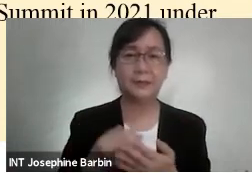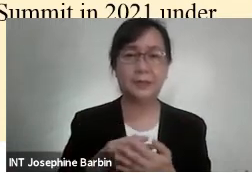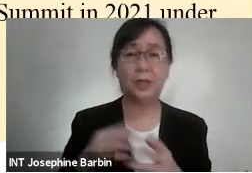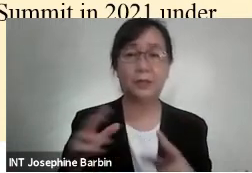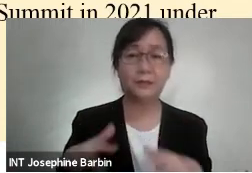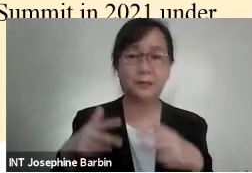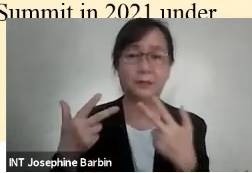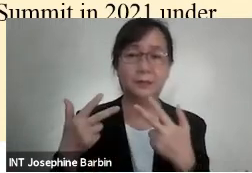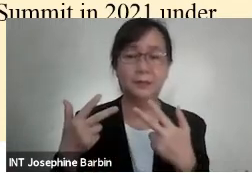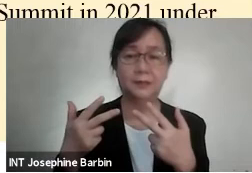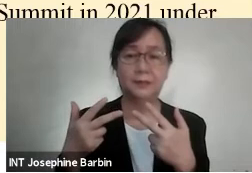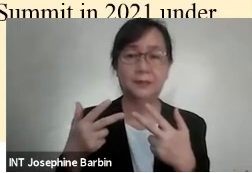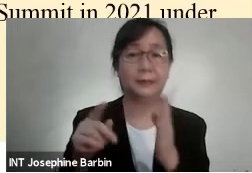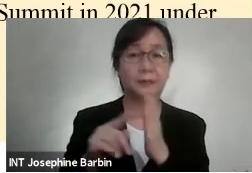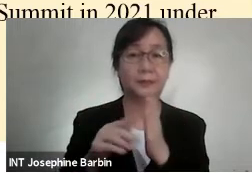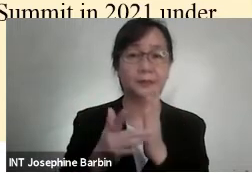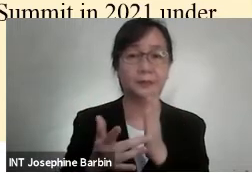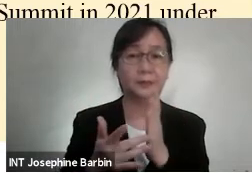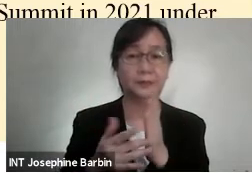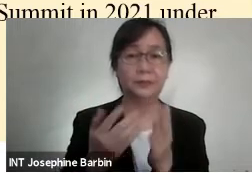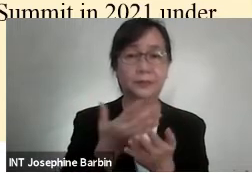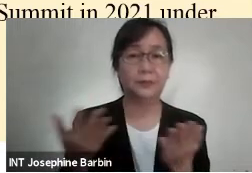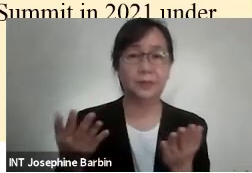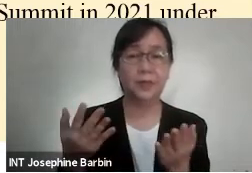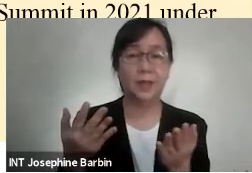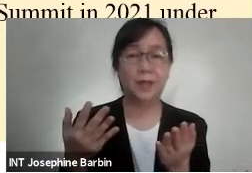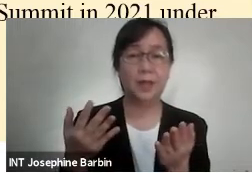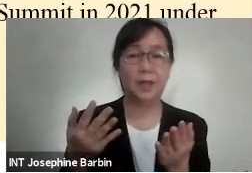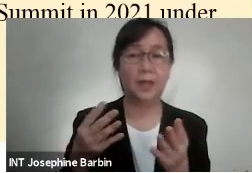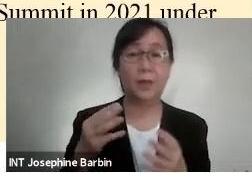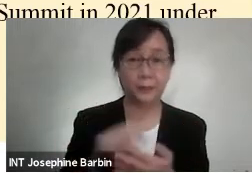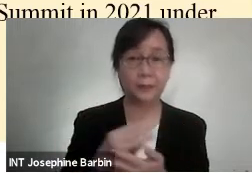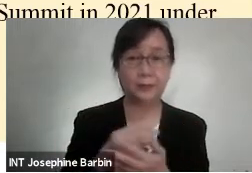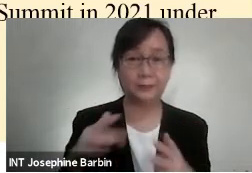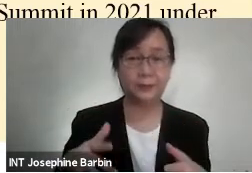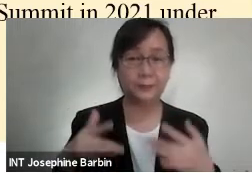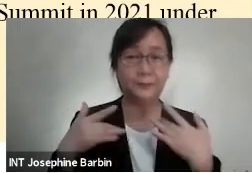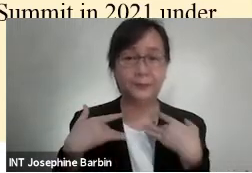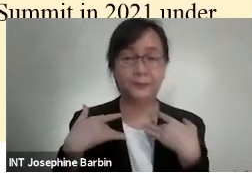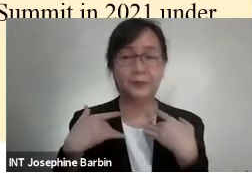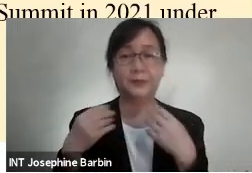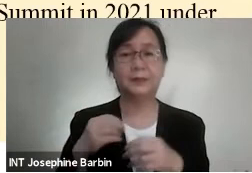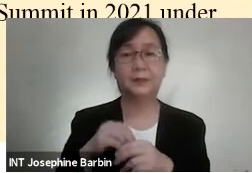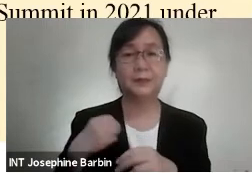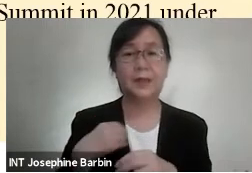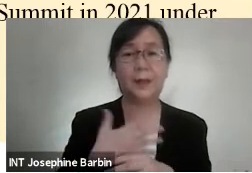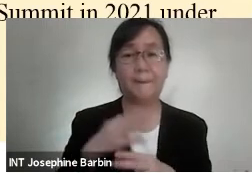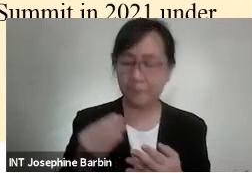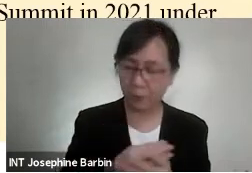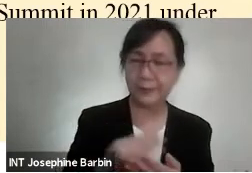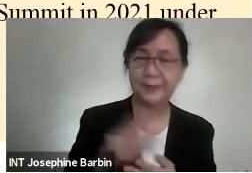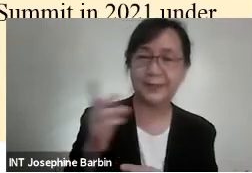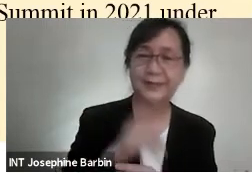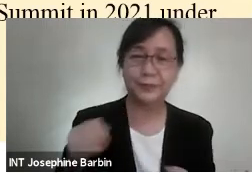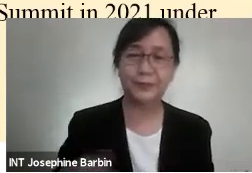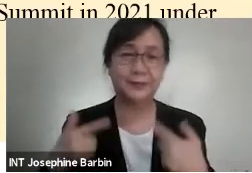digital technology for our modern life, right? So in our modern day living,